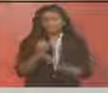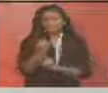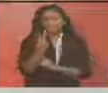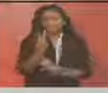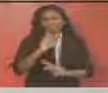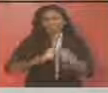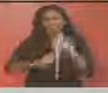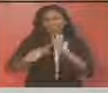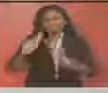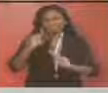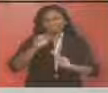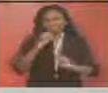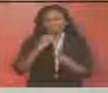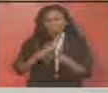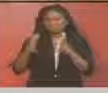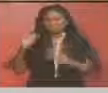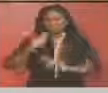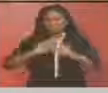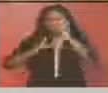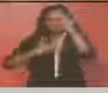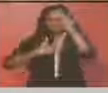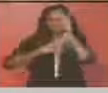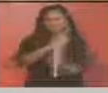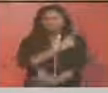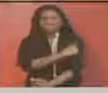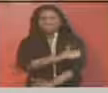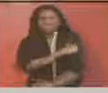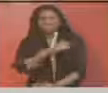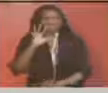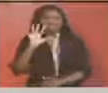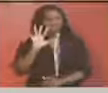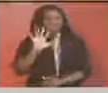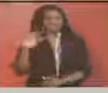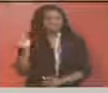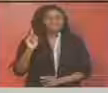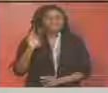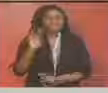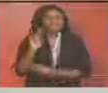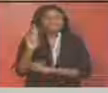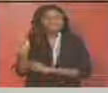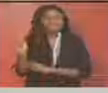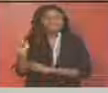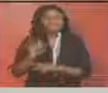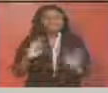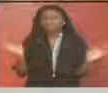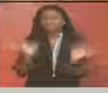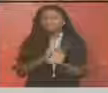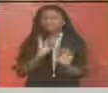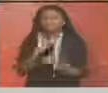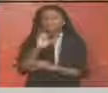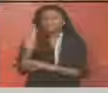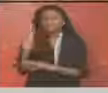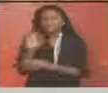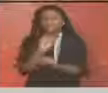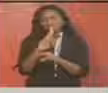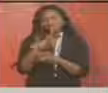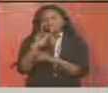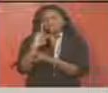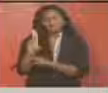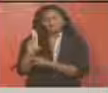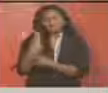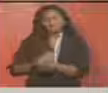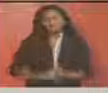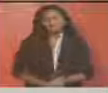numbers. All 5 patients are at the Couva Hospital and Multi-Training Facility. No one is on ICU or HDU at this